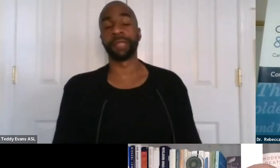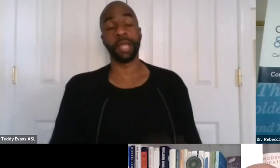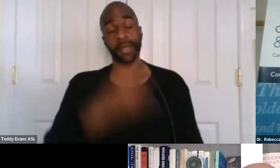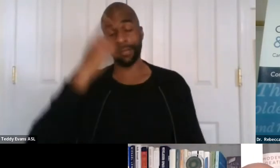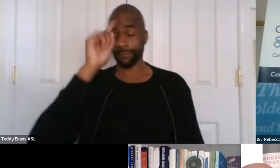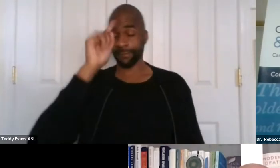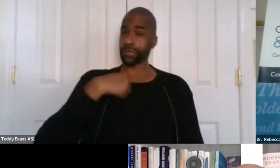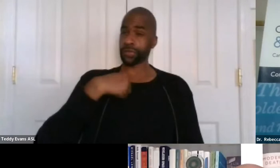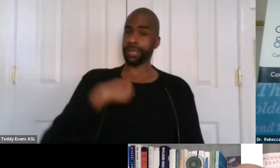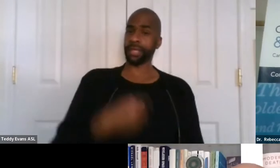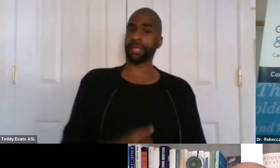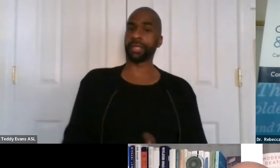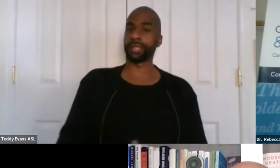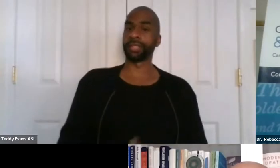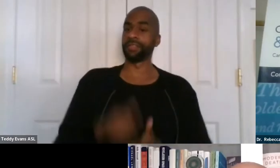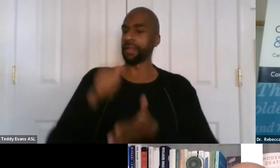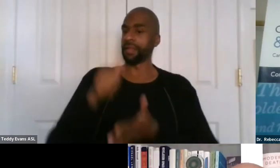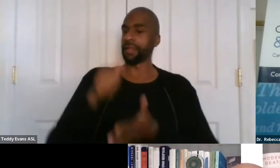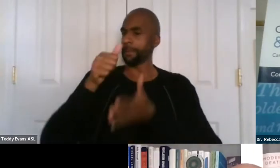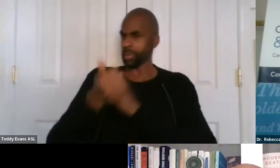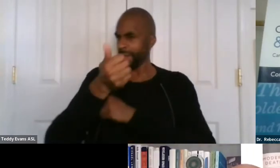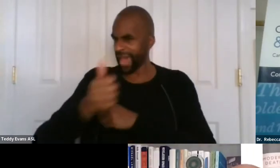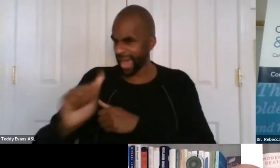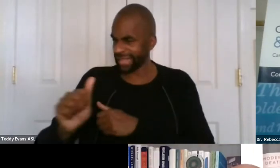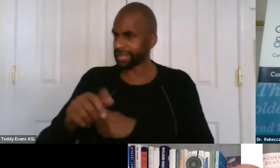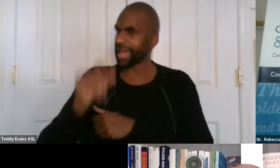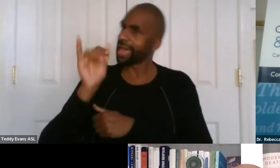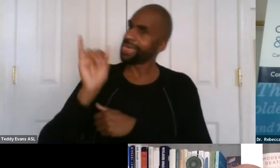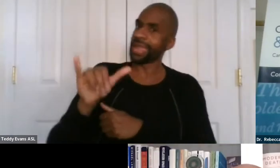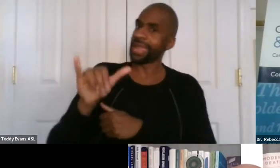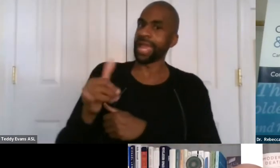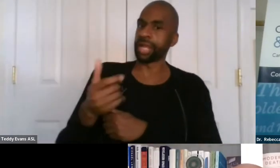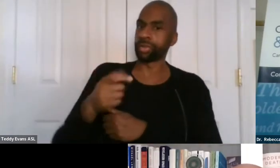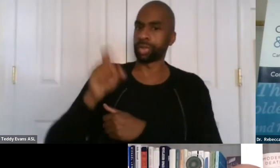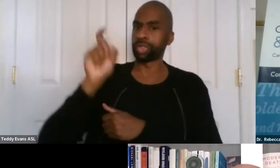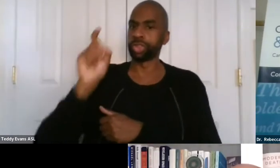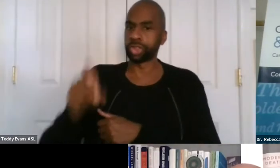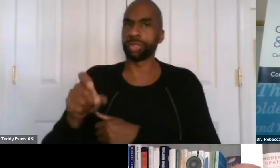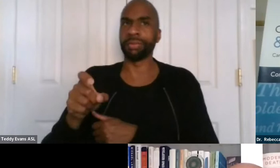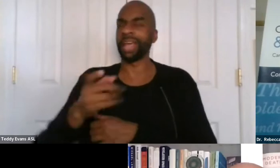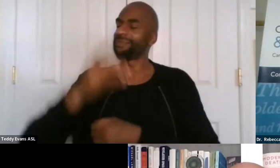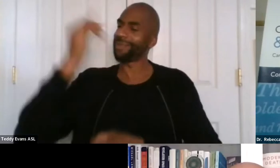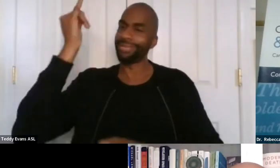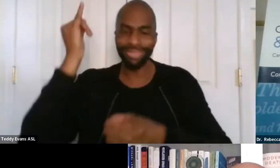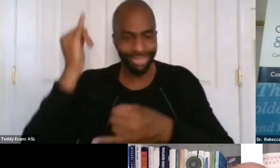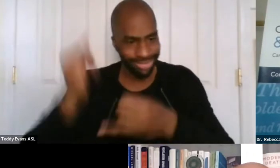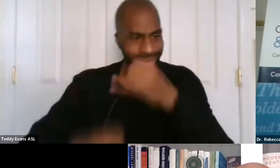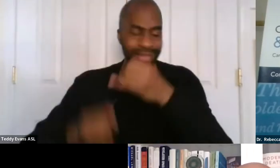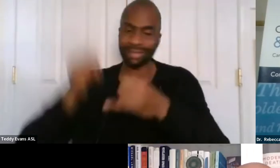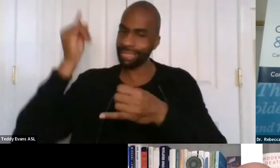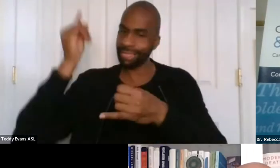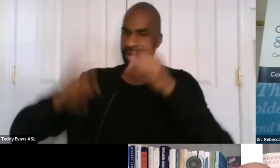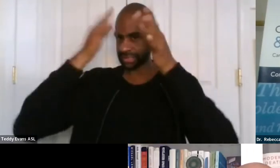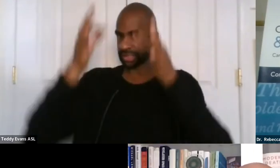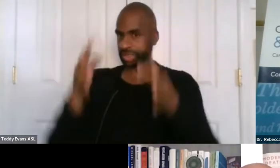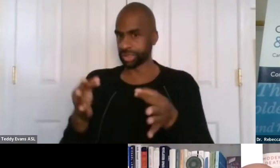think a procedure, any form of procedure, should be something that we keep as a last resort, especially when we don't have the sort of evidence that